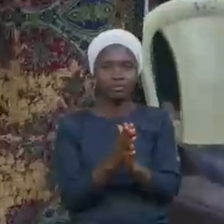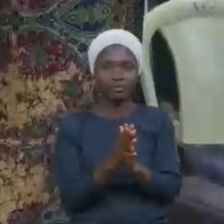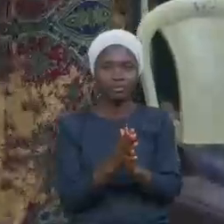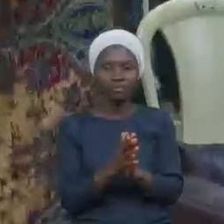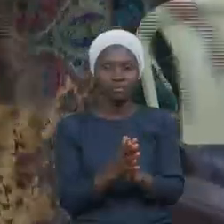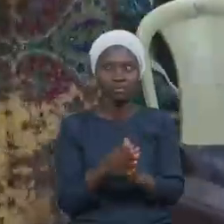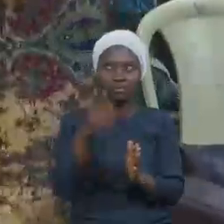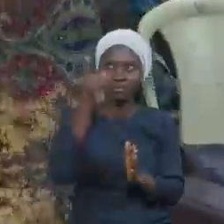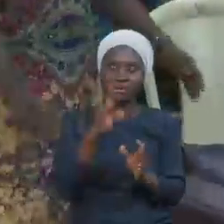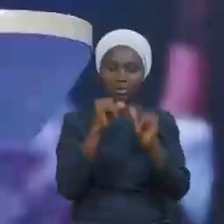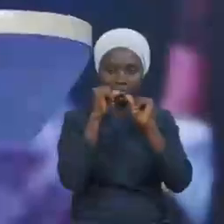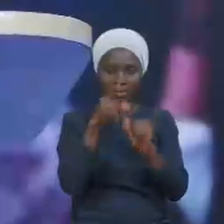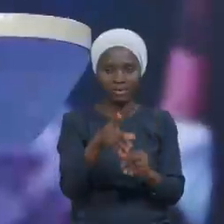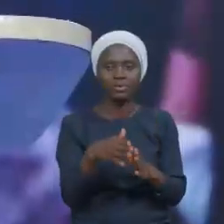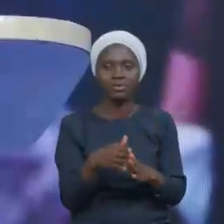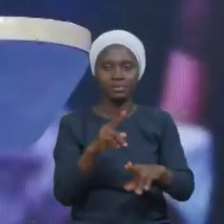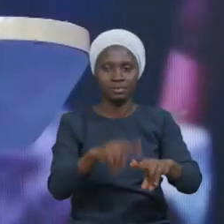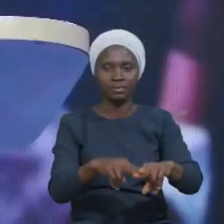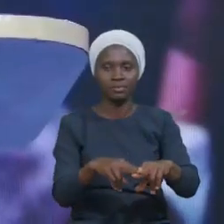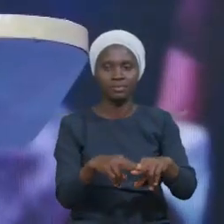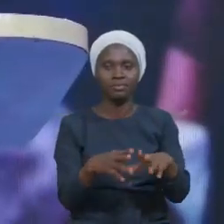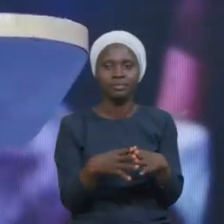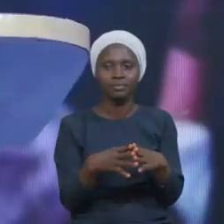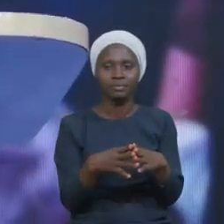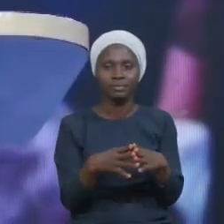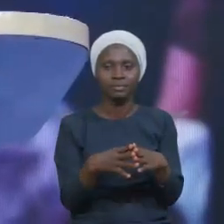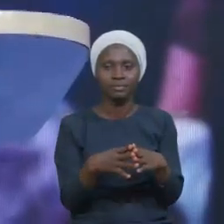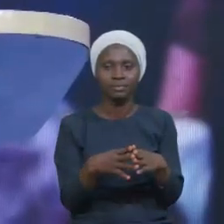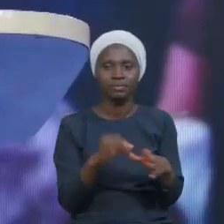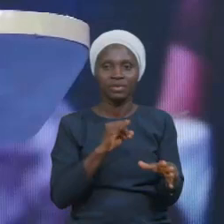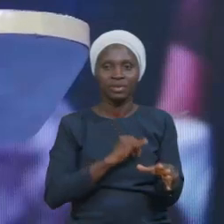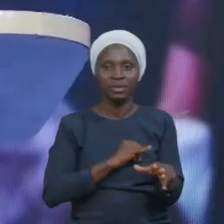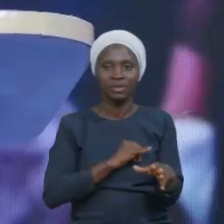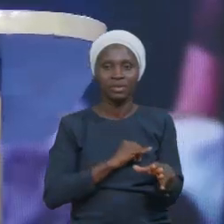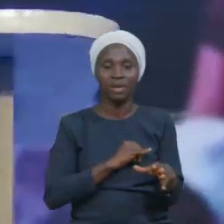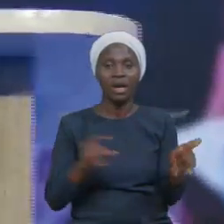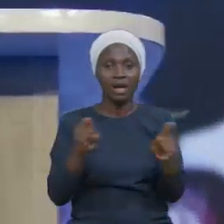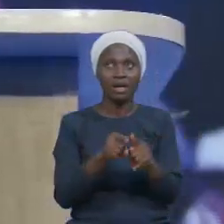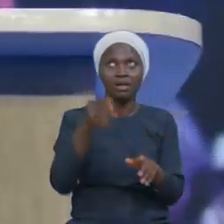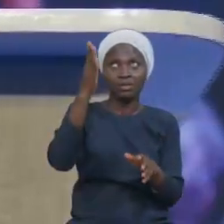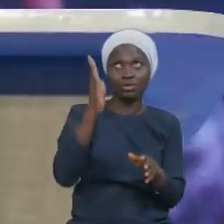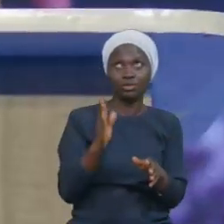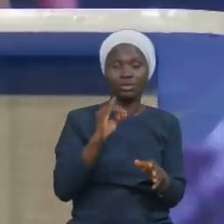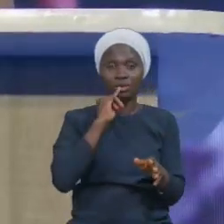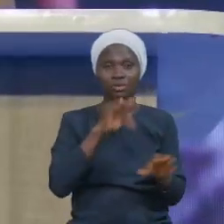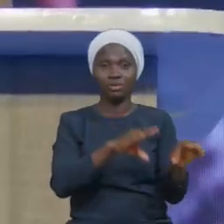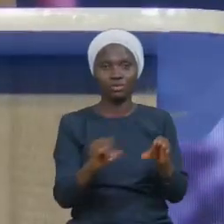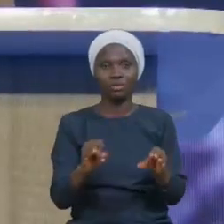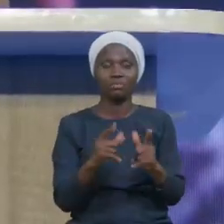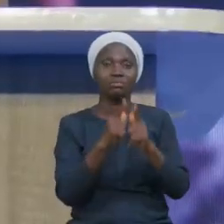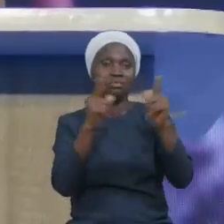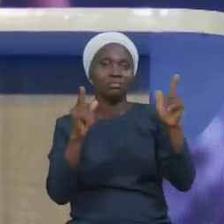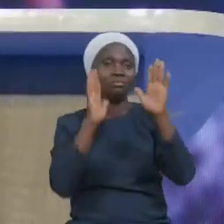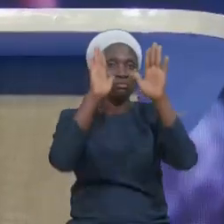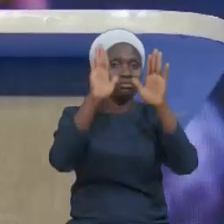God bless you. You can sit down. Our God is doing great things,